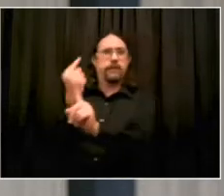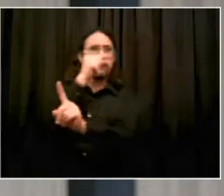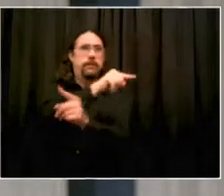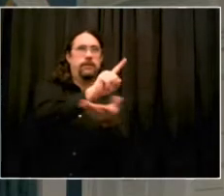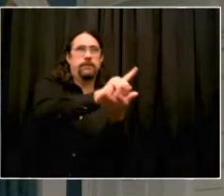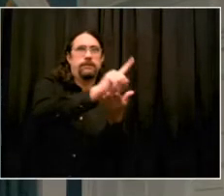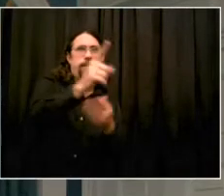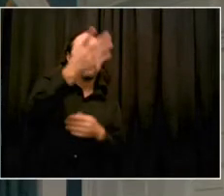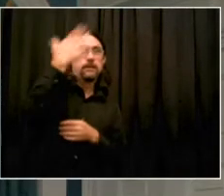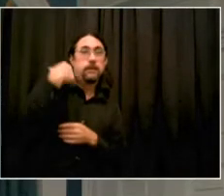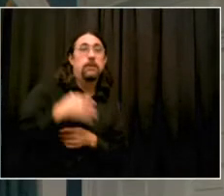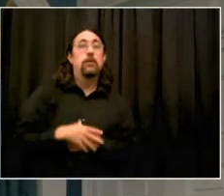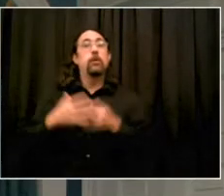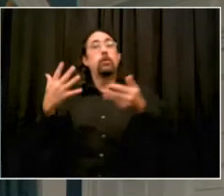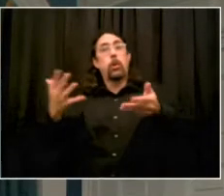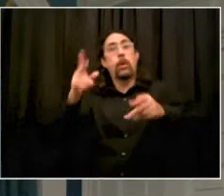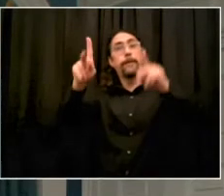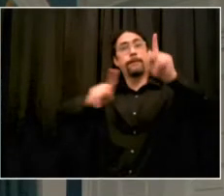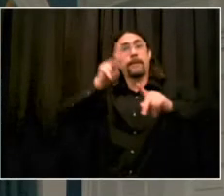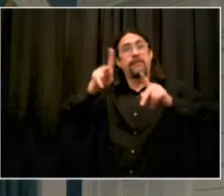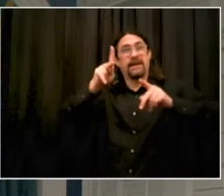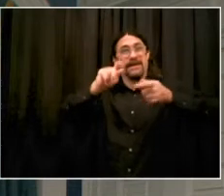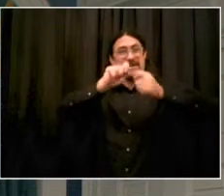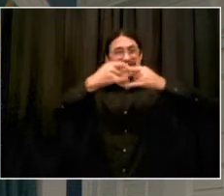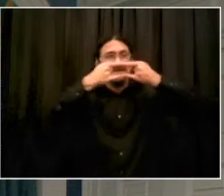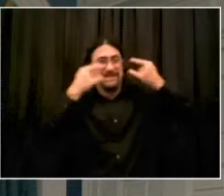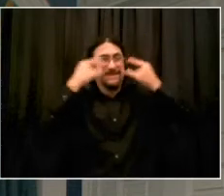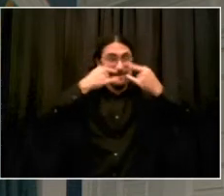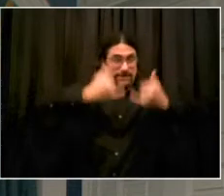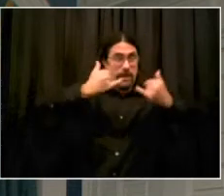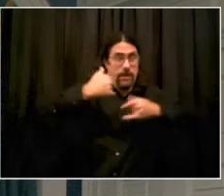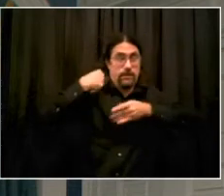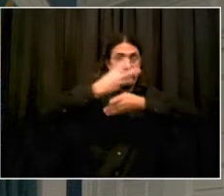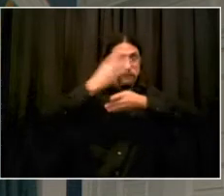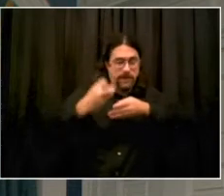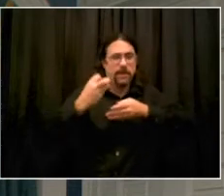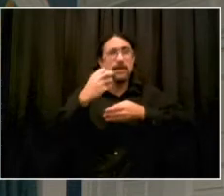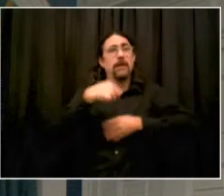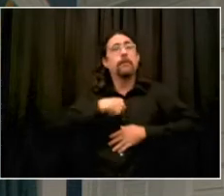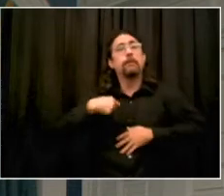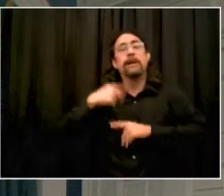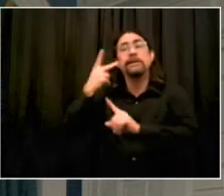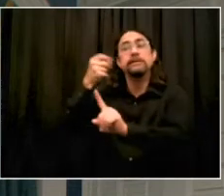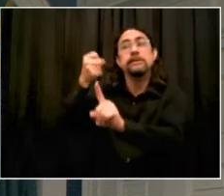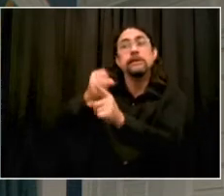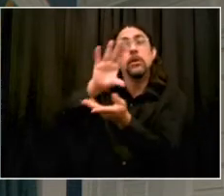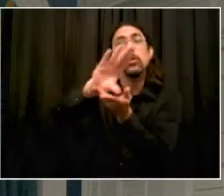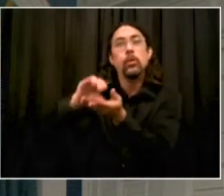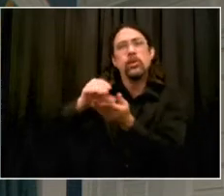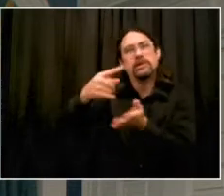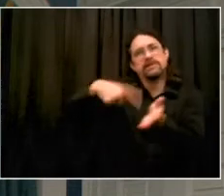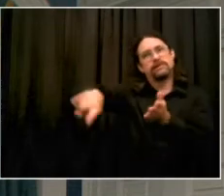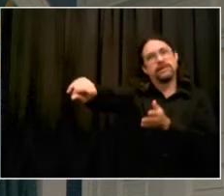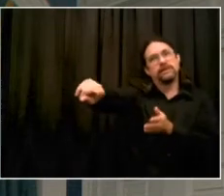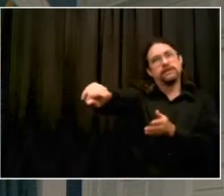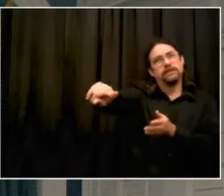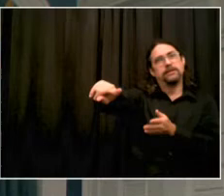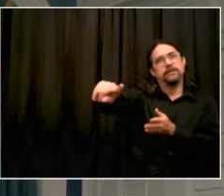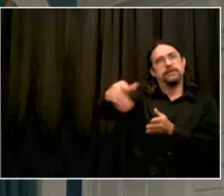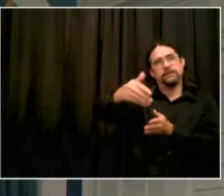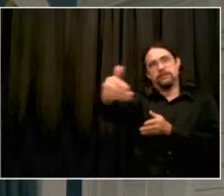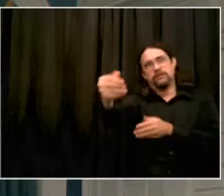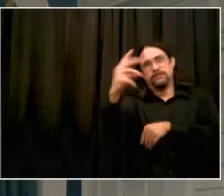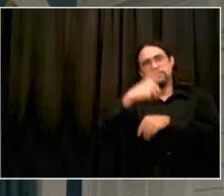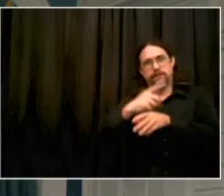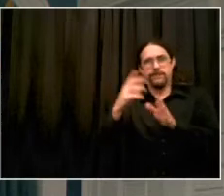Aaron. All right, thank you. And then my second question is, you addressed schools, but indoor dining is scheduled to open tomorrow.